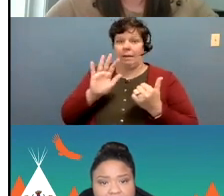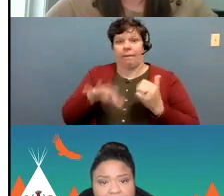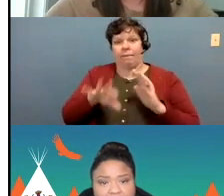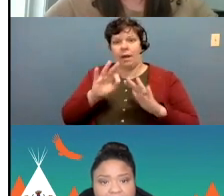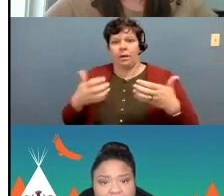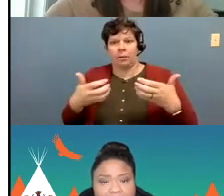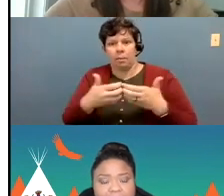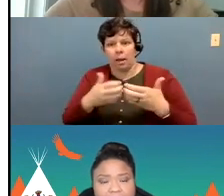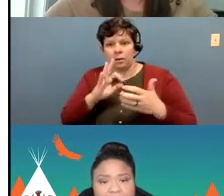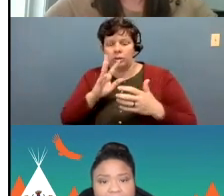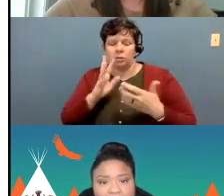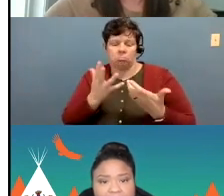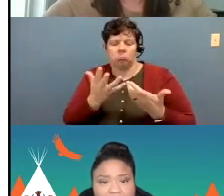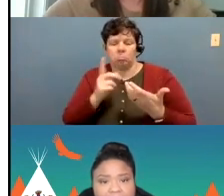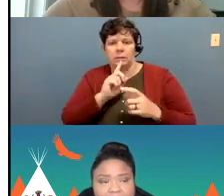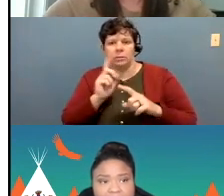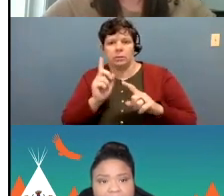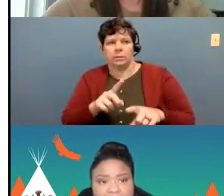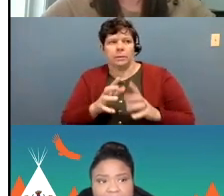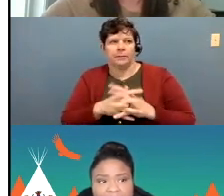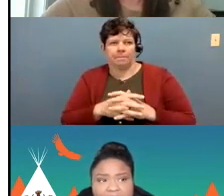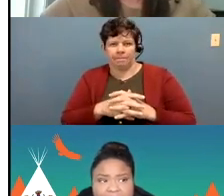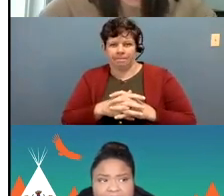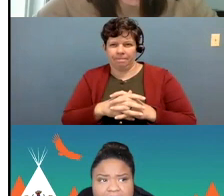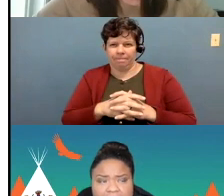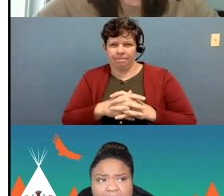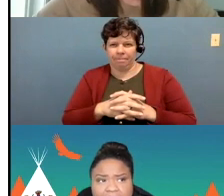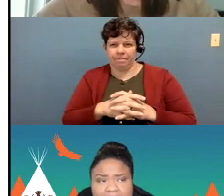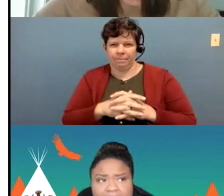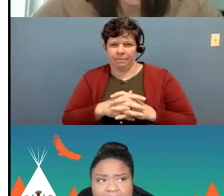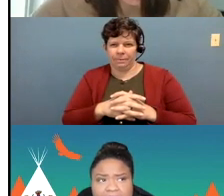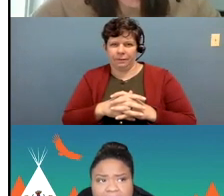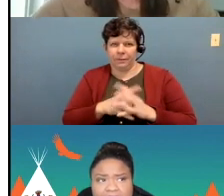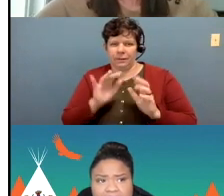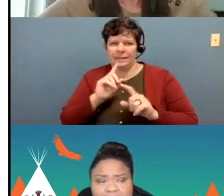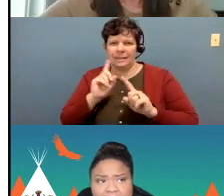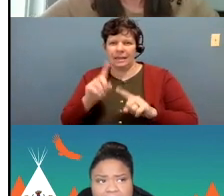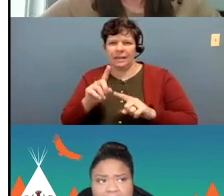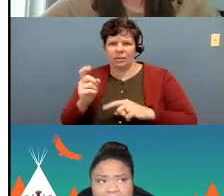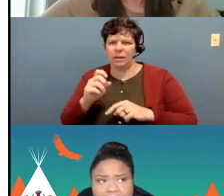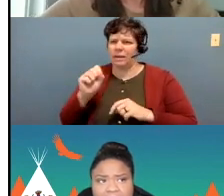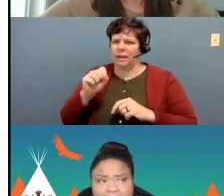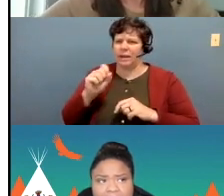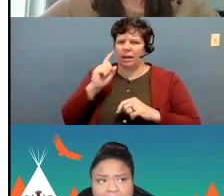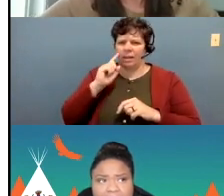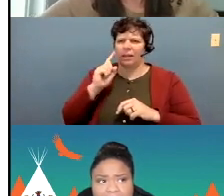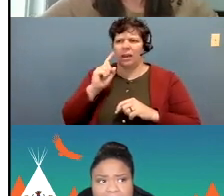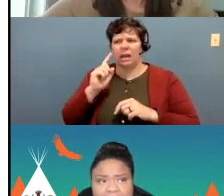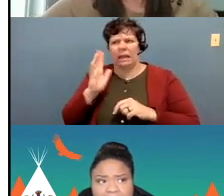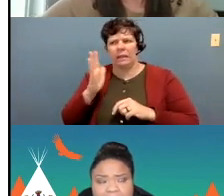hit. Does that answer the question? Or yeah, I think it touches on it. Yeah.